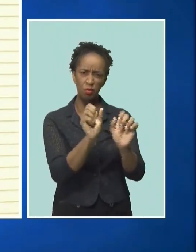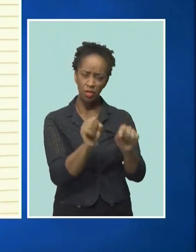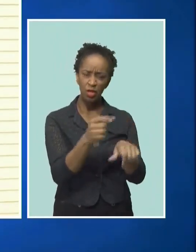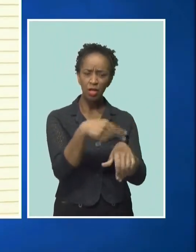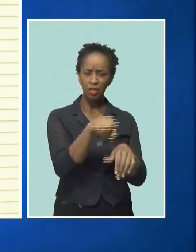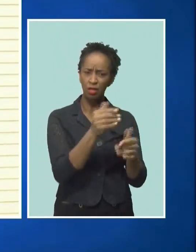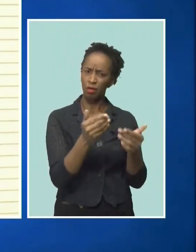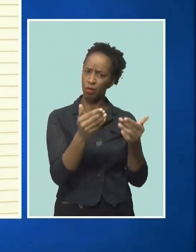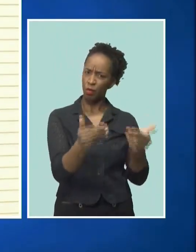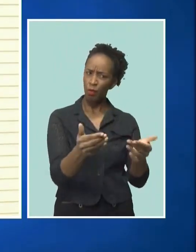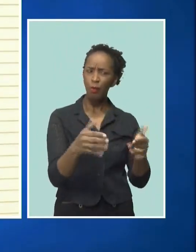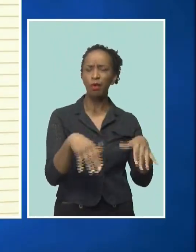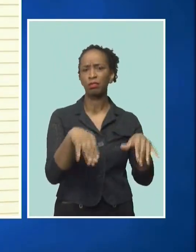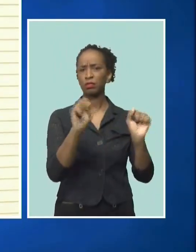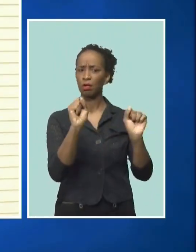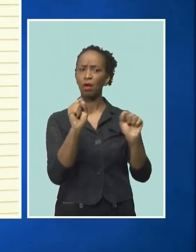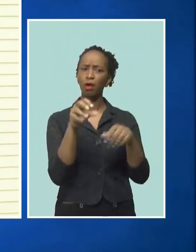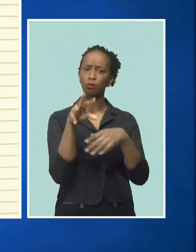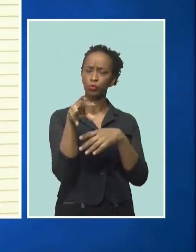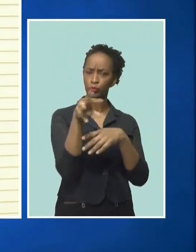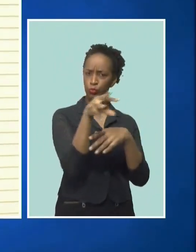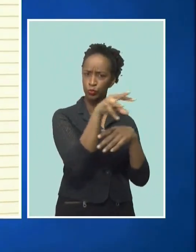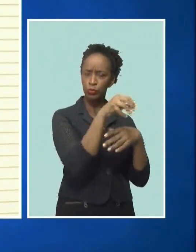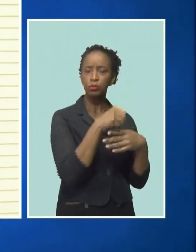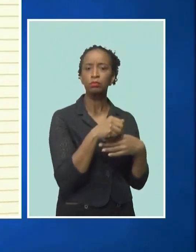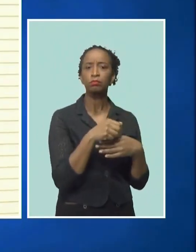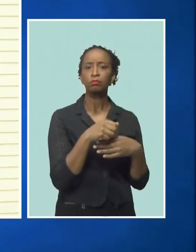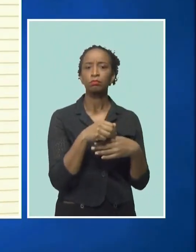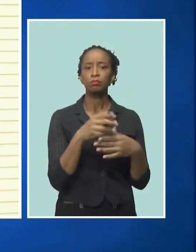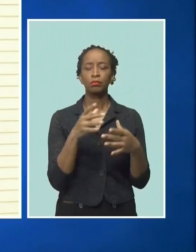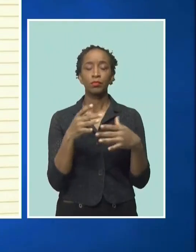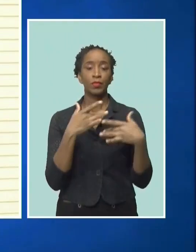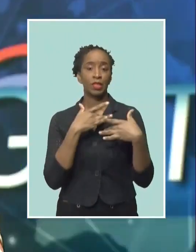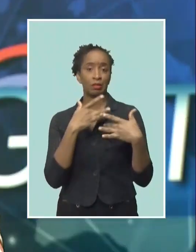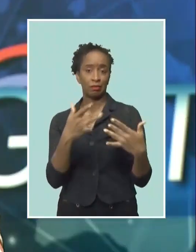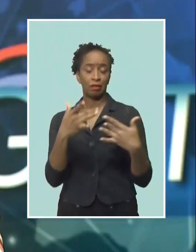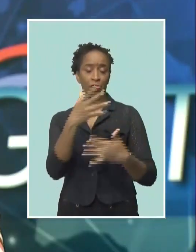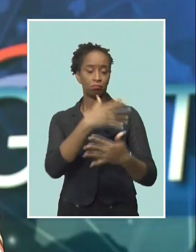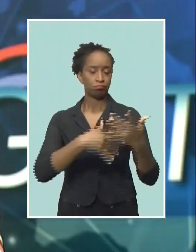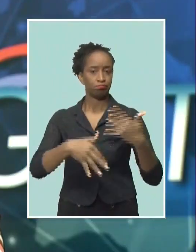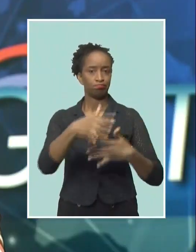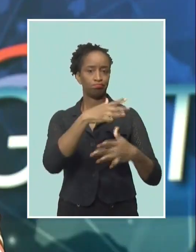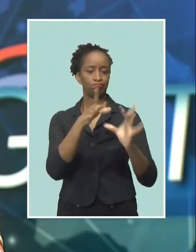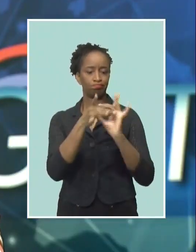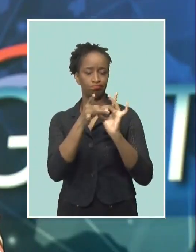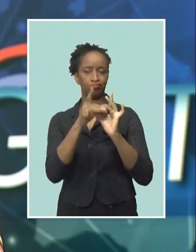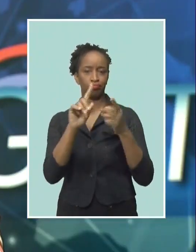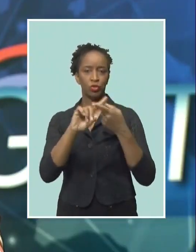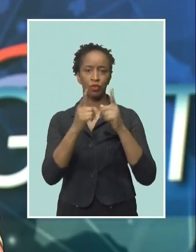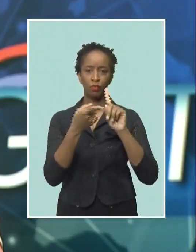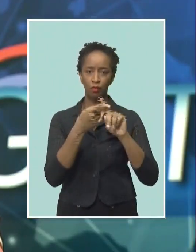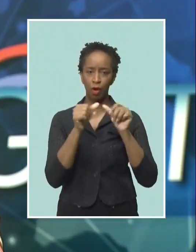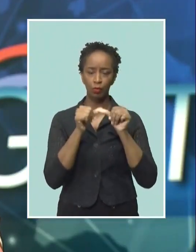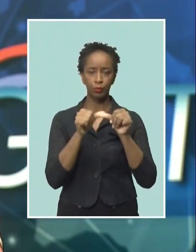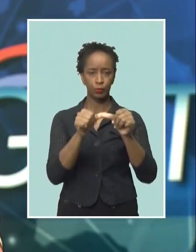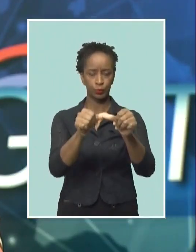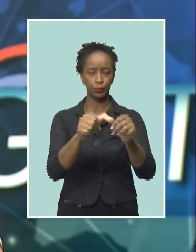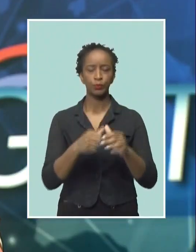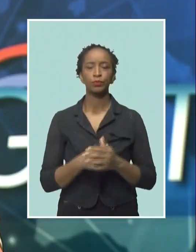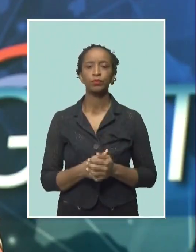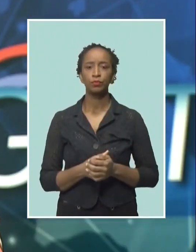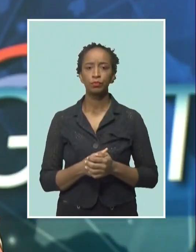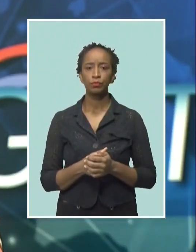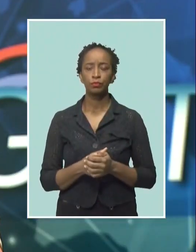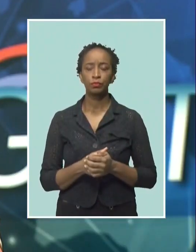found that friendships have become quite long-standing at the festival. On the eve of the bank holiday, in honor of